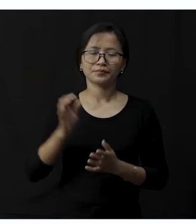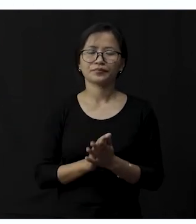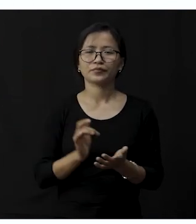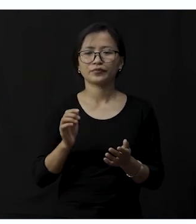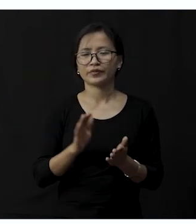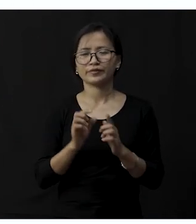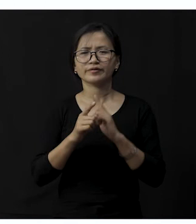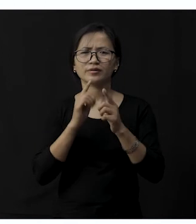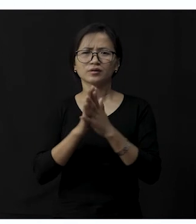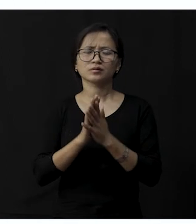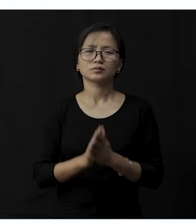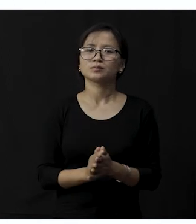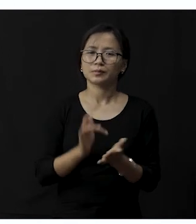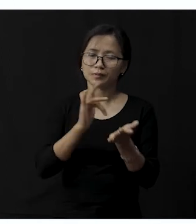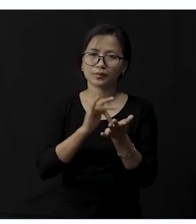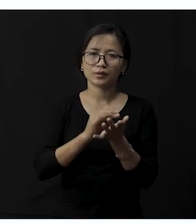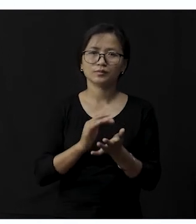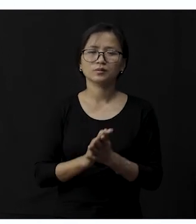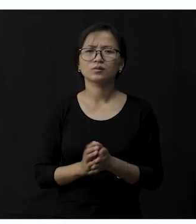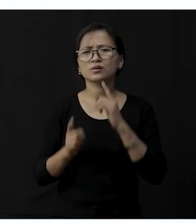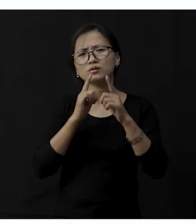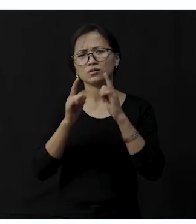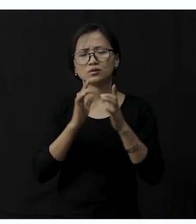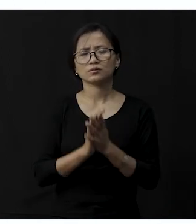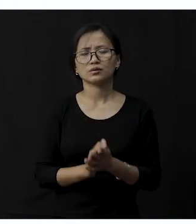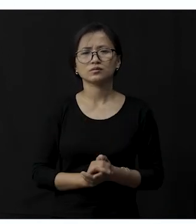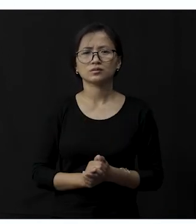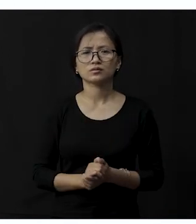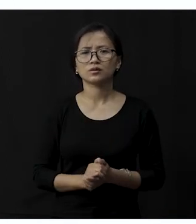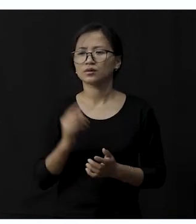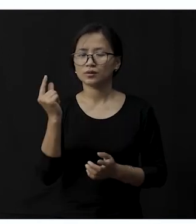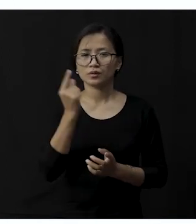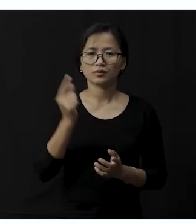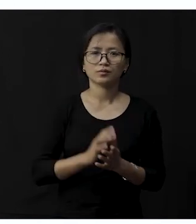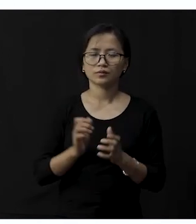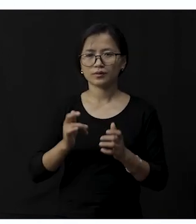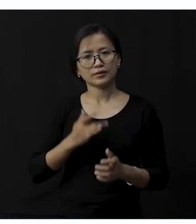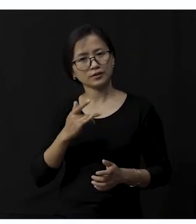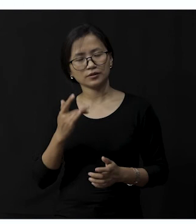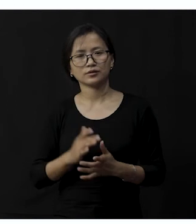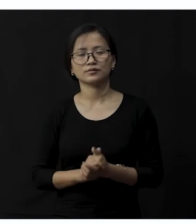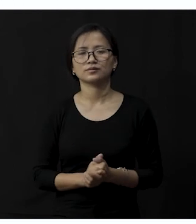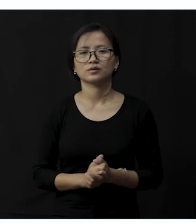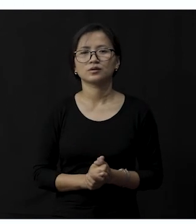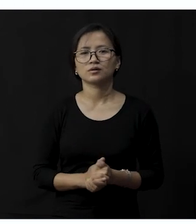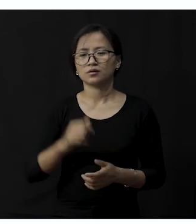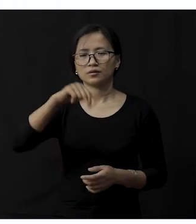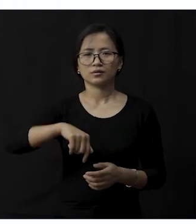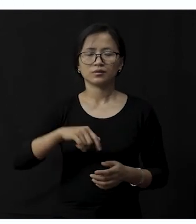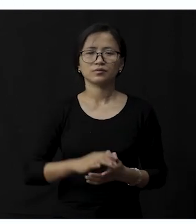So whenever, remember, you are describing, you have to use your adjectives. So here we